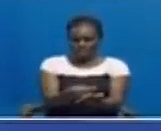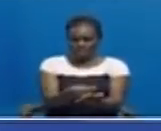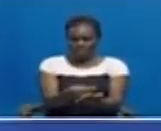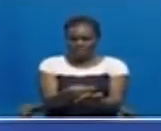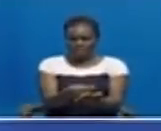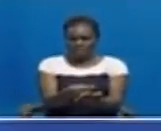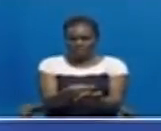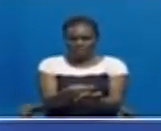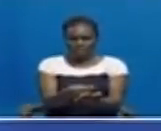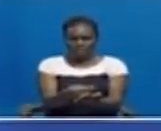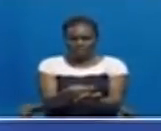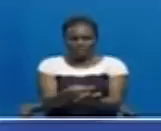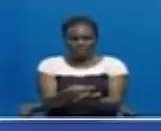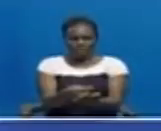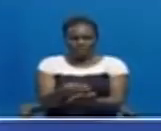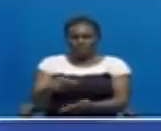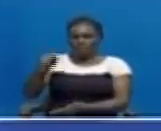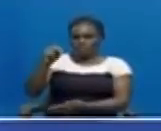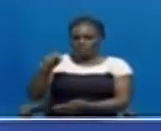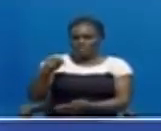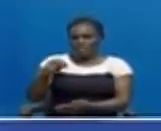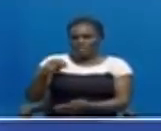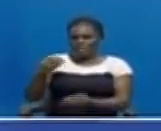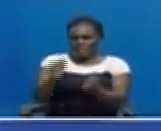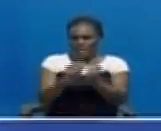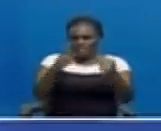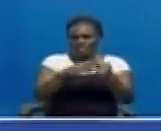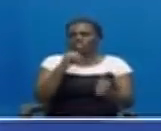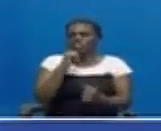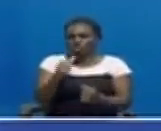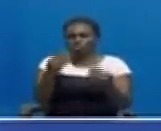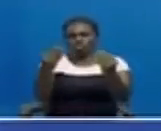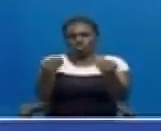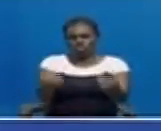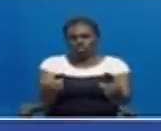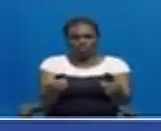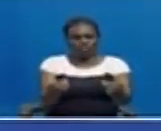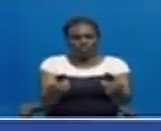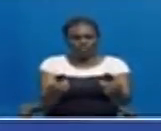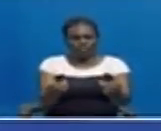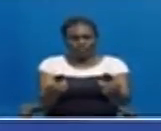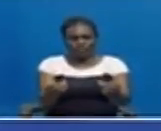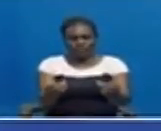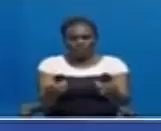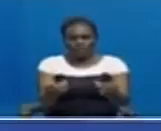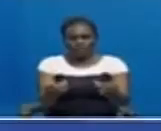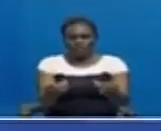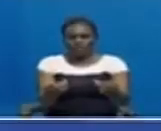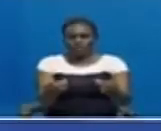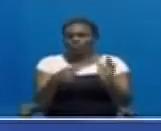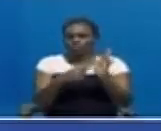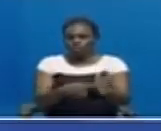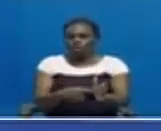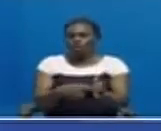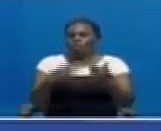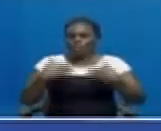where it is at 20, slightly north of 19%, but it's not a solution to actually convince portfolio